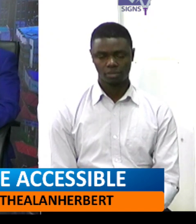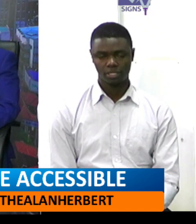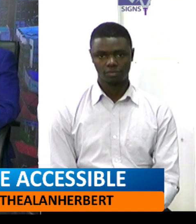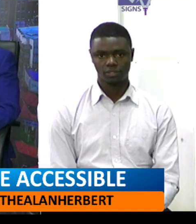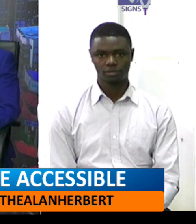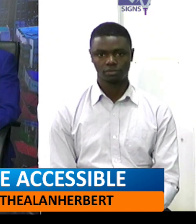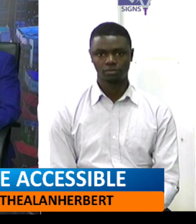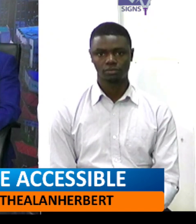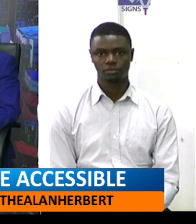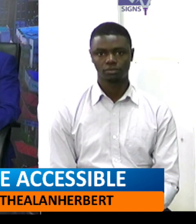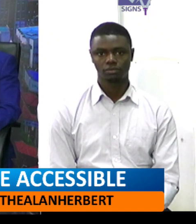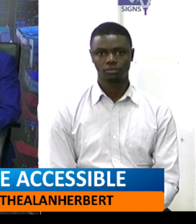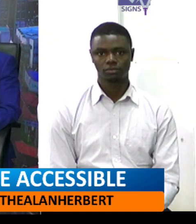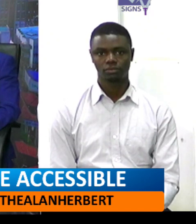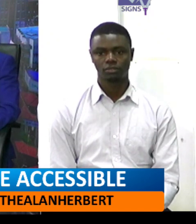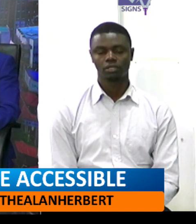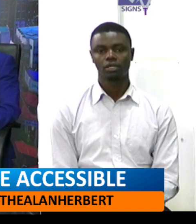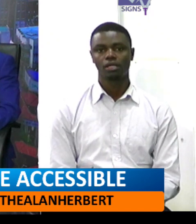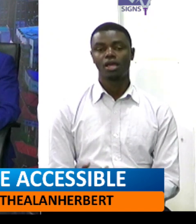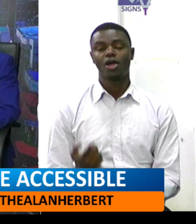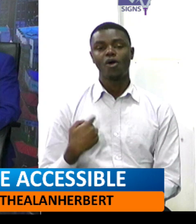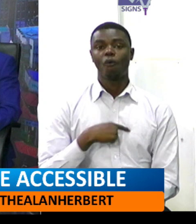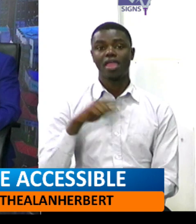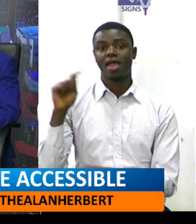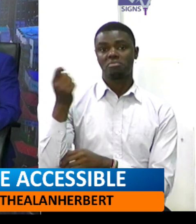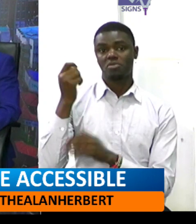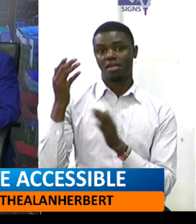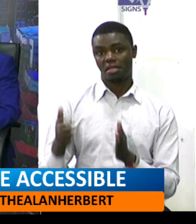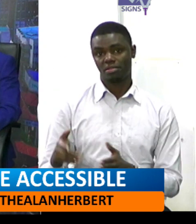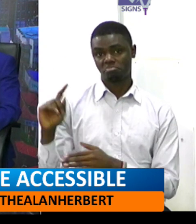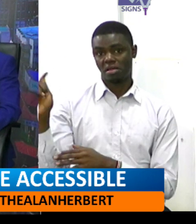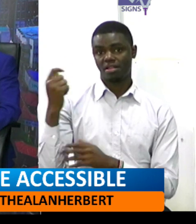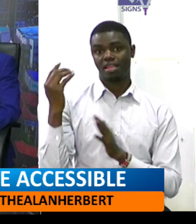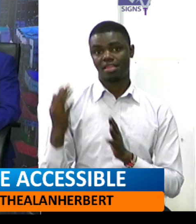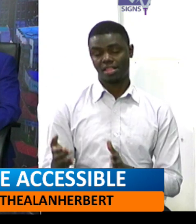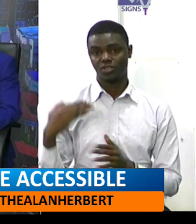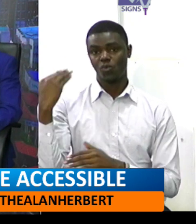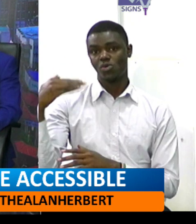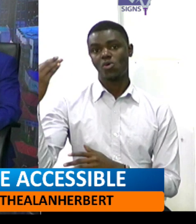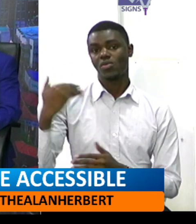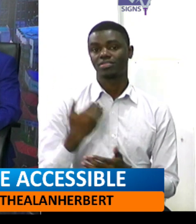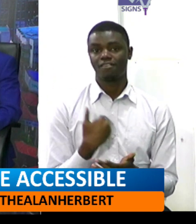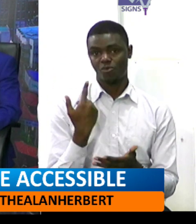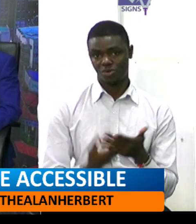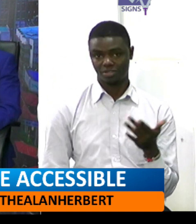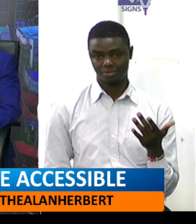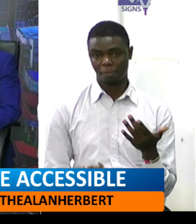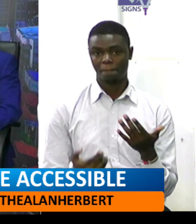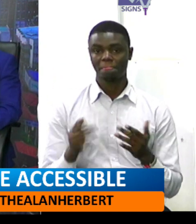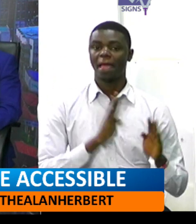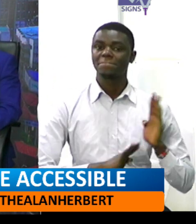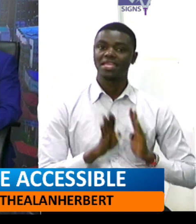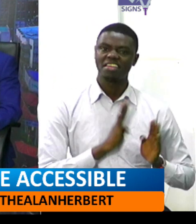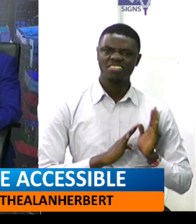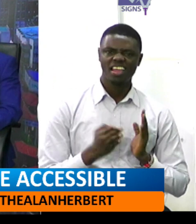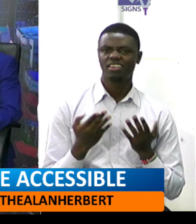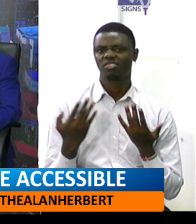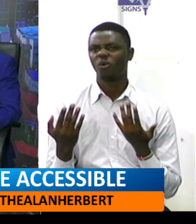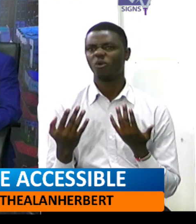Yeah, we are Kenyans. Yeah. And as Kenyans, we always have this tendency, there's something